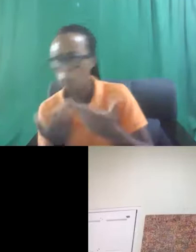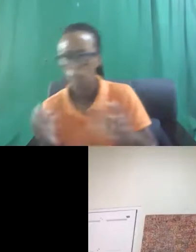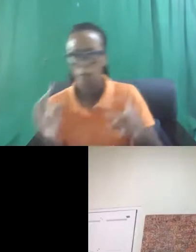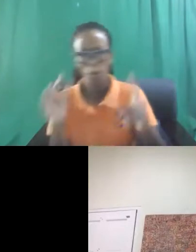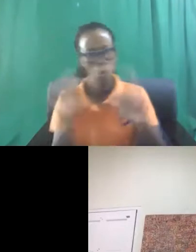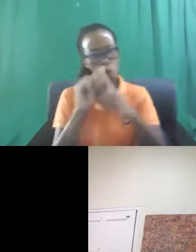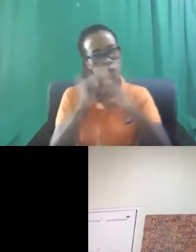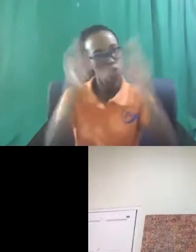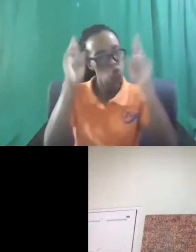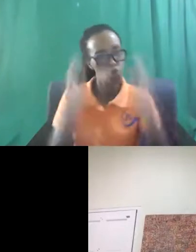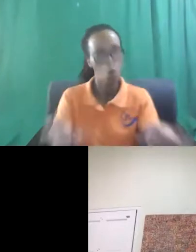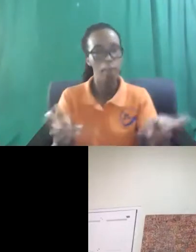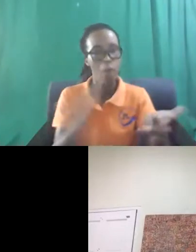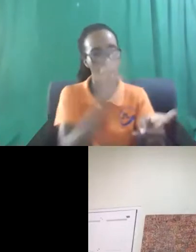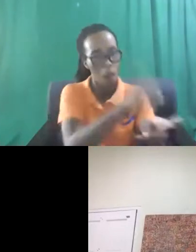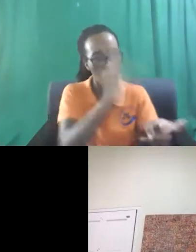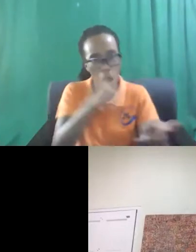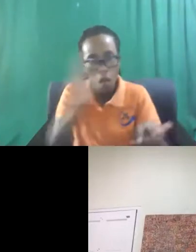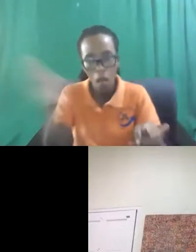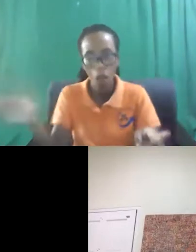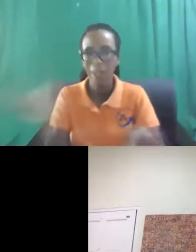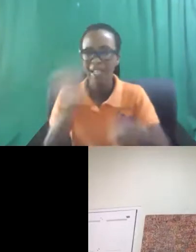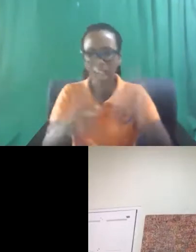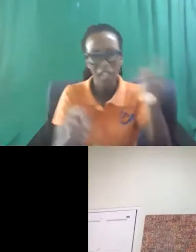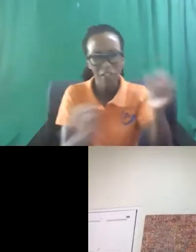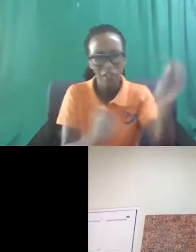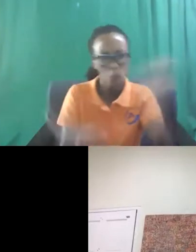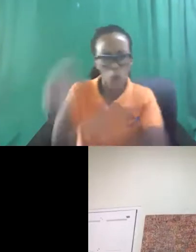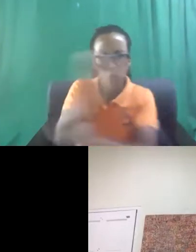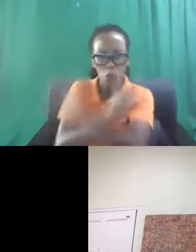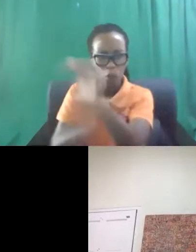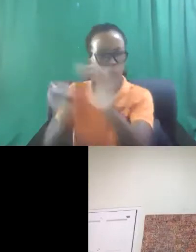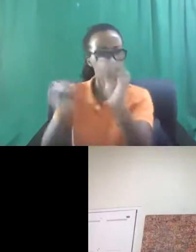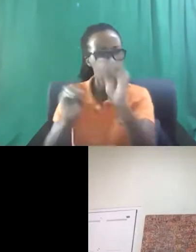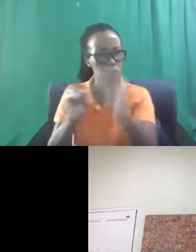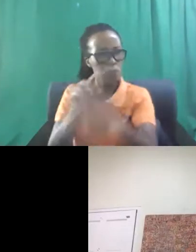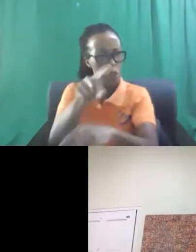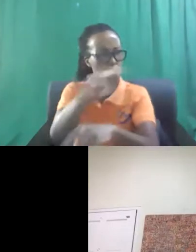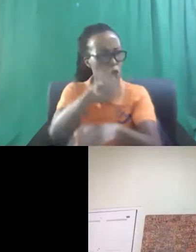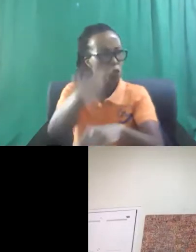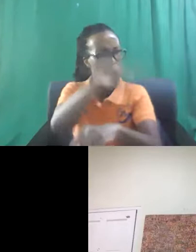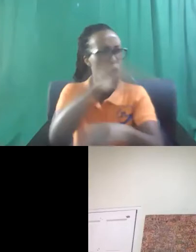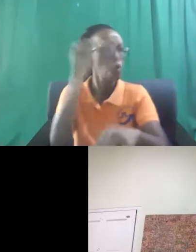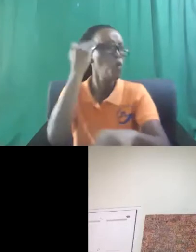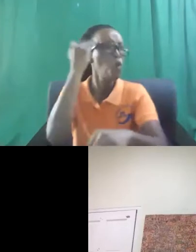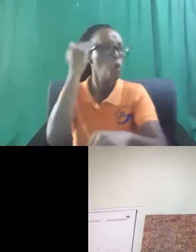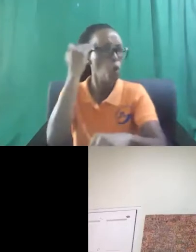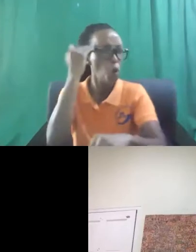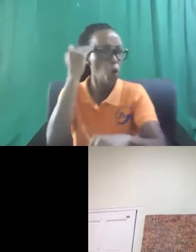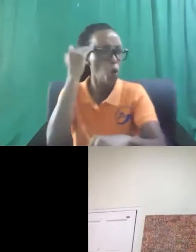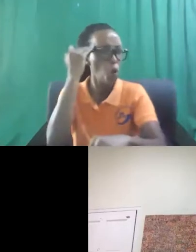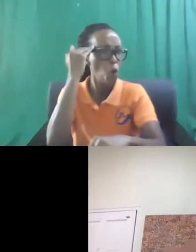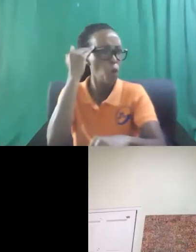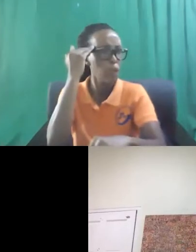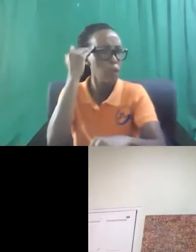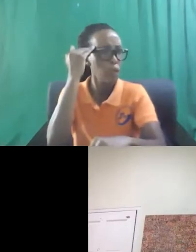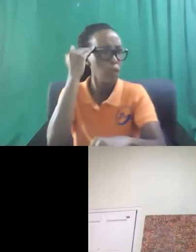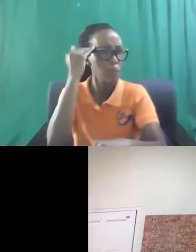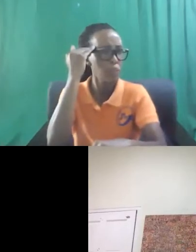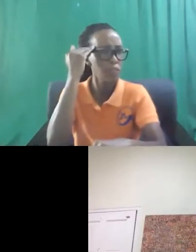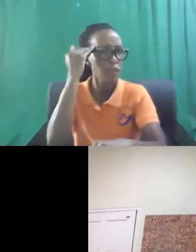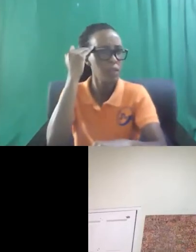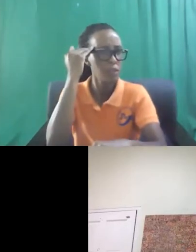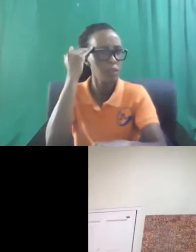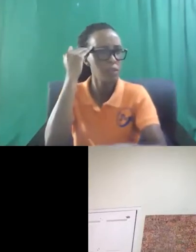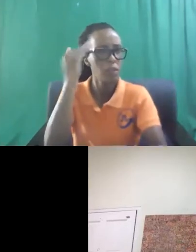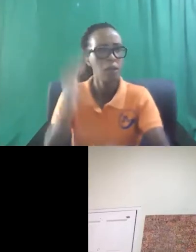around. Yeah. And somehow we all know that, and yet nobody ever teaches that to us. Yeah. And that's the thing that I